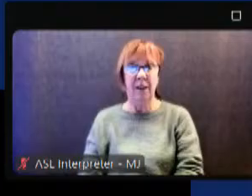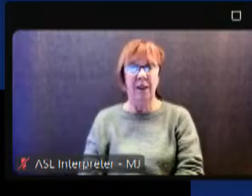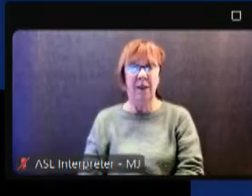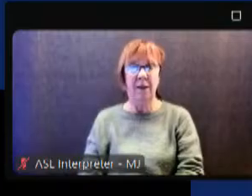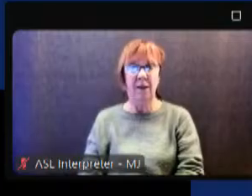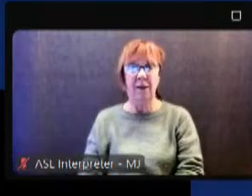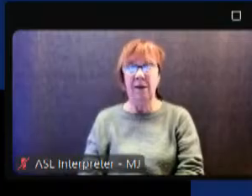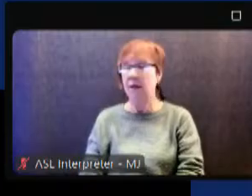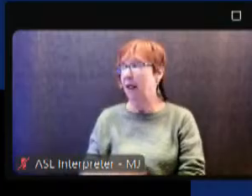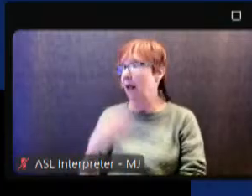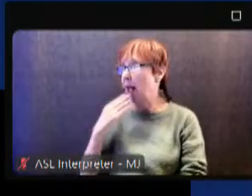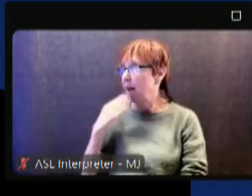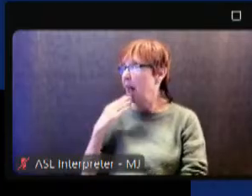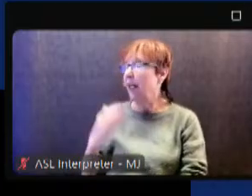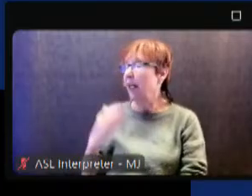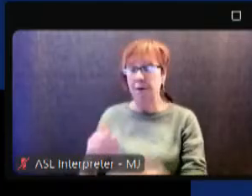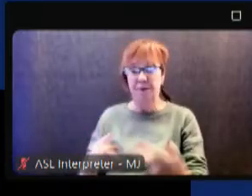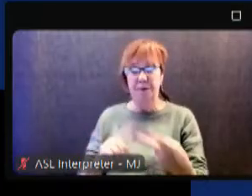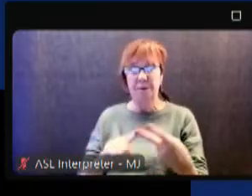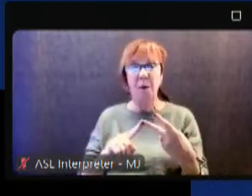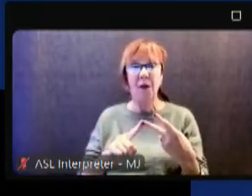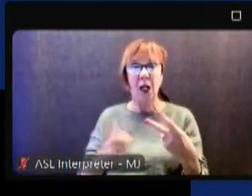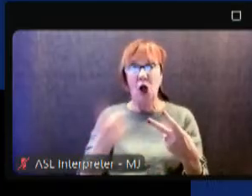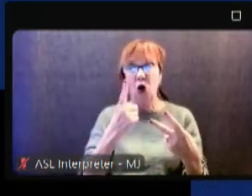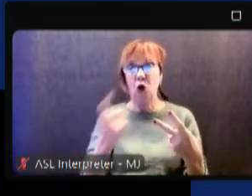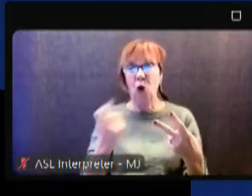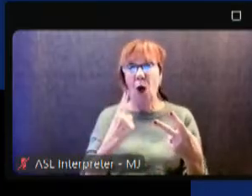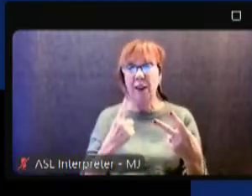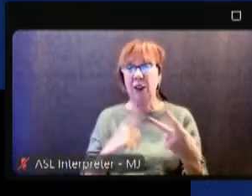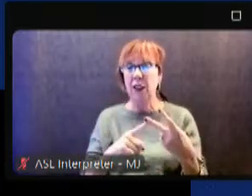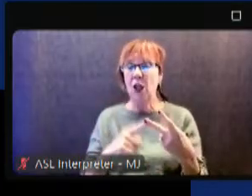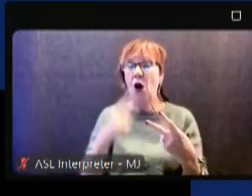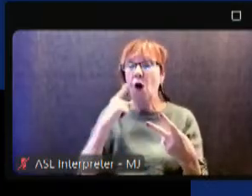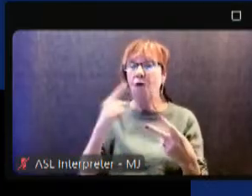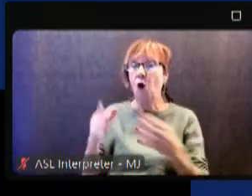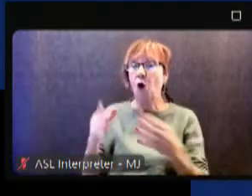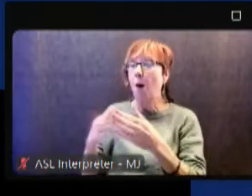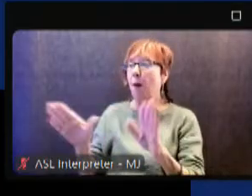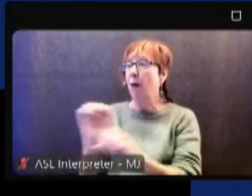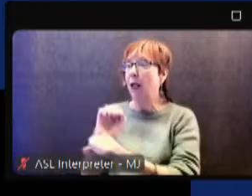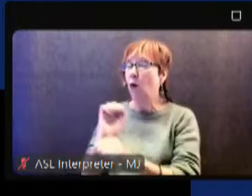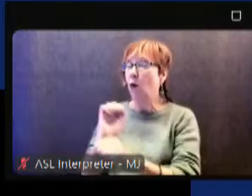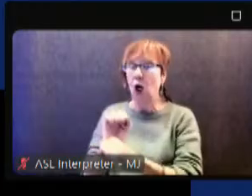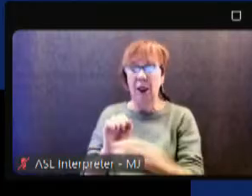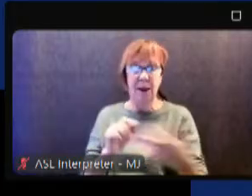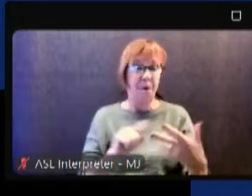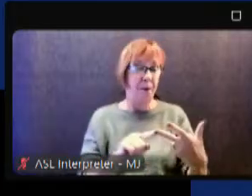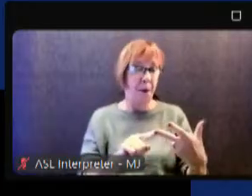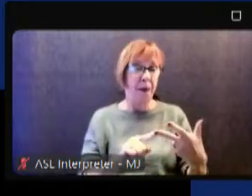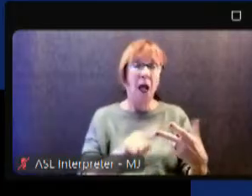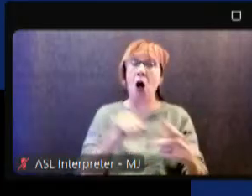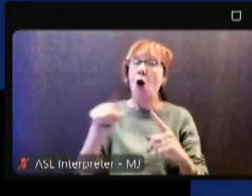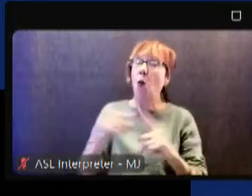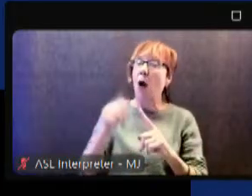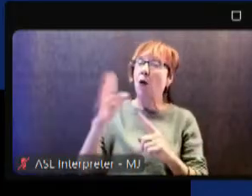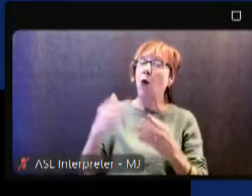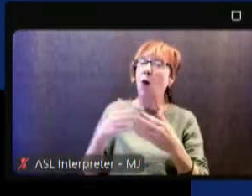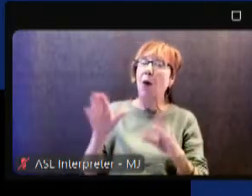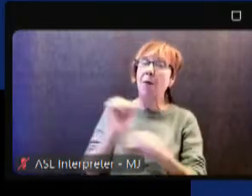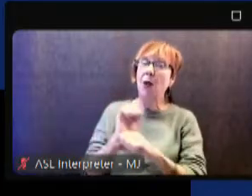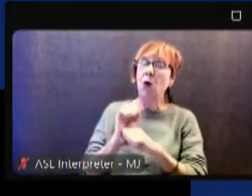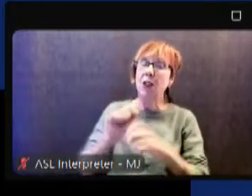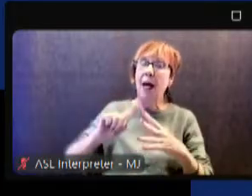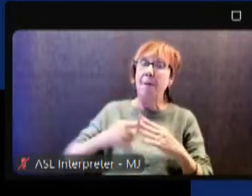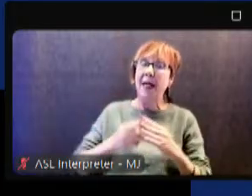Thank you both. Our next question is for Public Works, and it reads, when will Public Works begin repairs